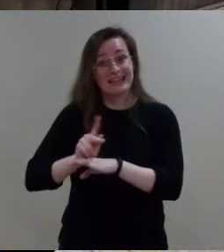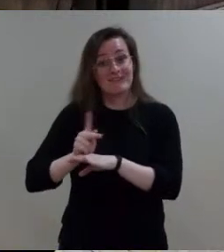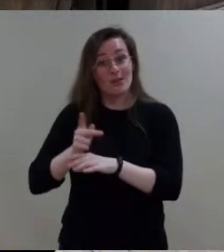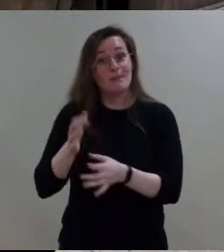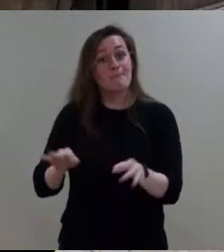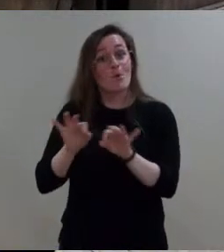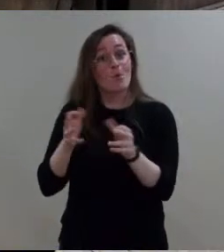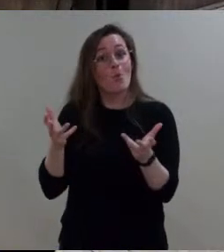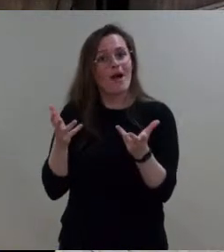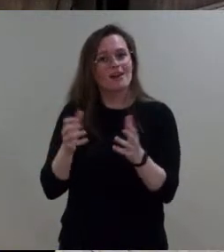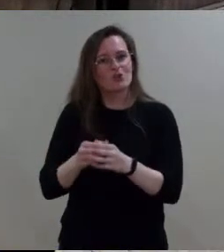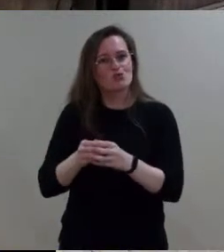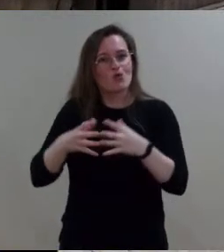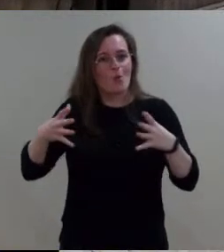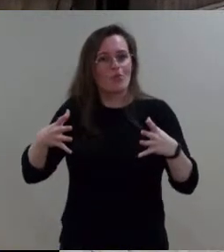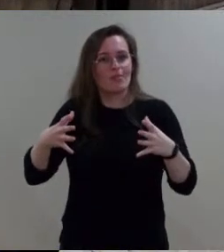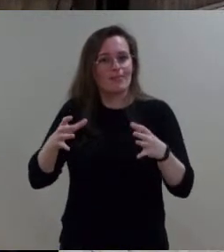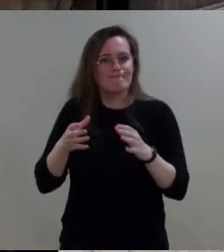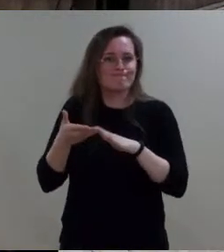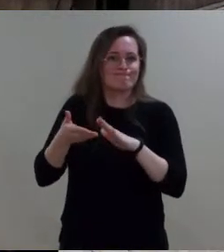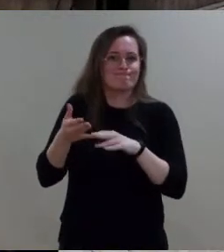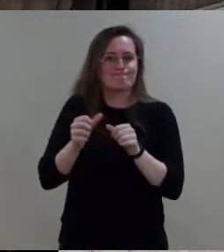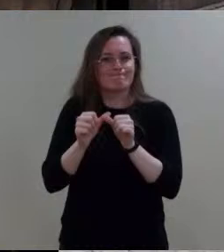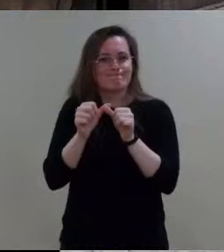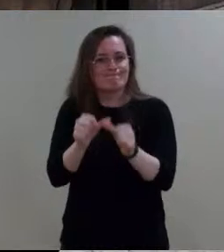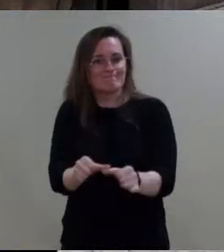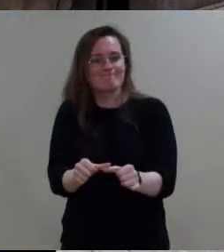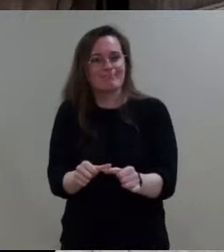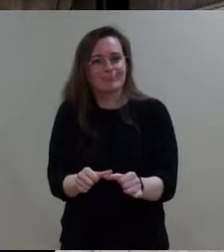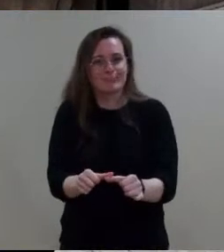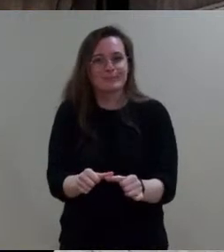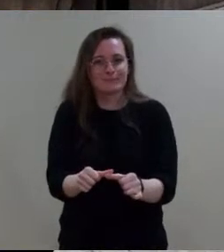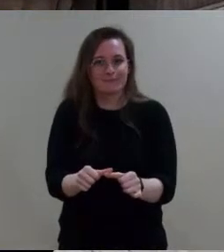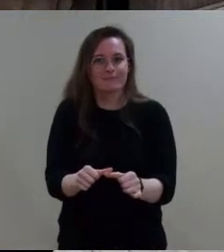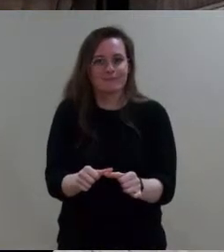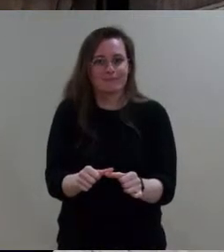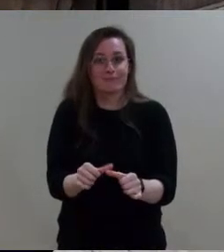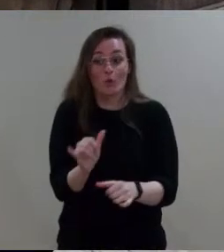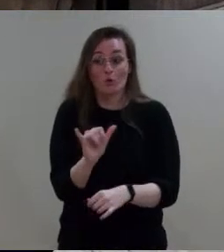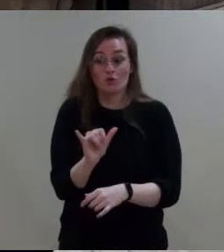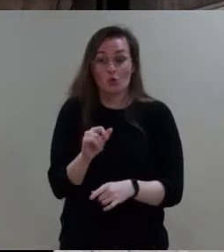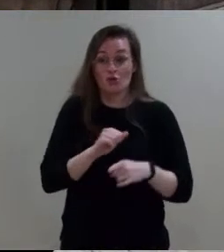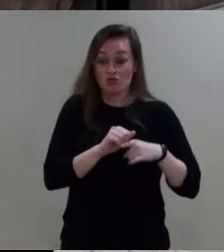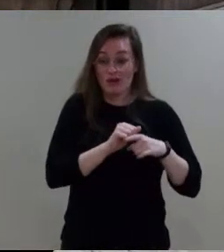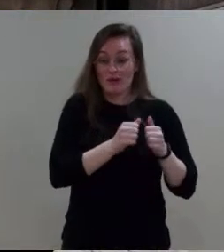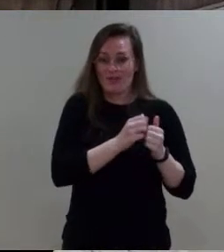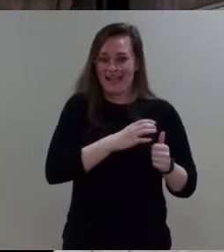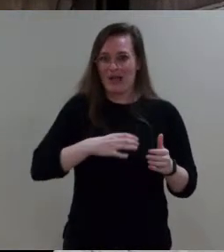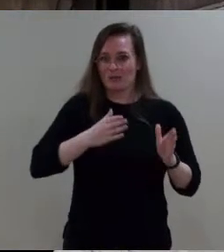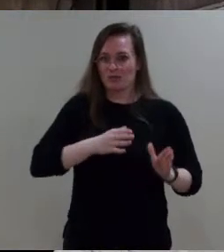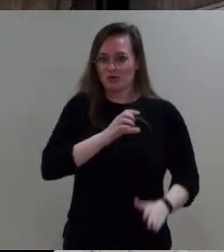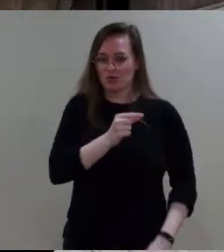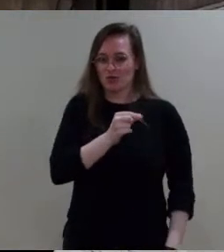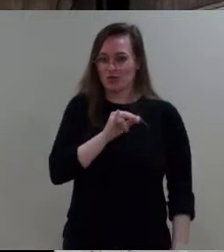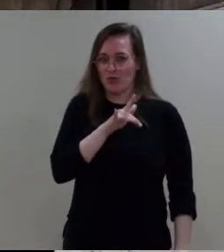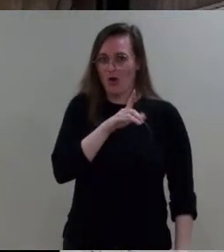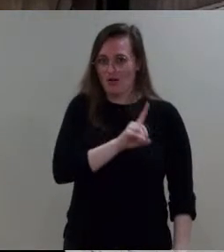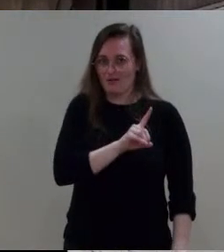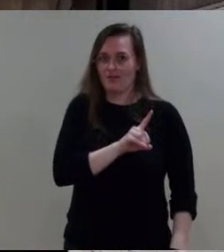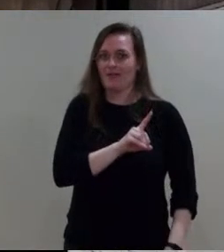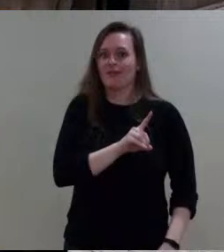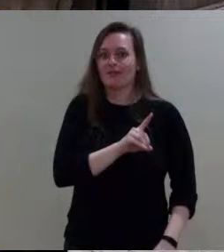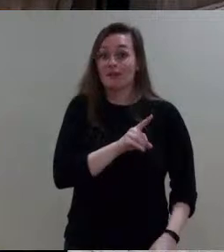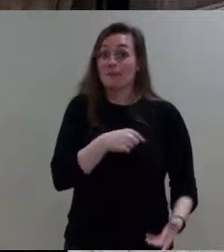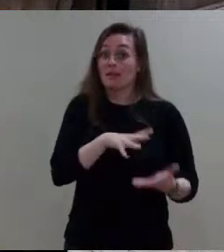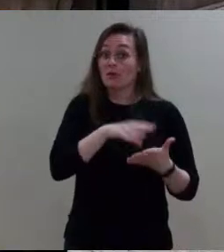prosperity. The other thing that I've learned through time and through training with Councillor Gerard is that we also have to